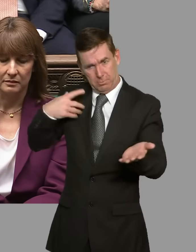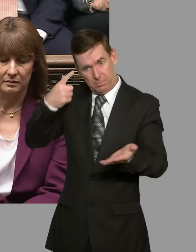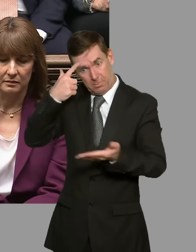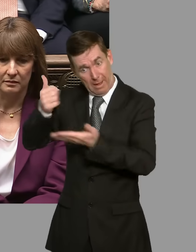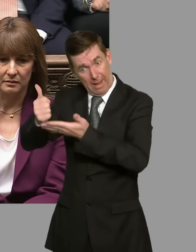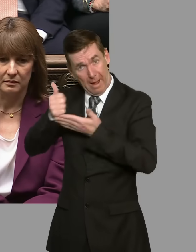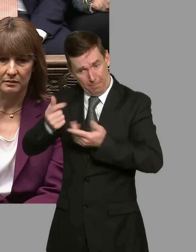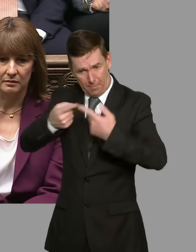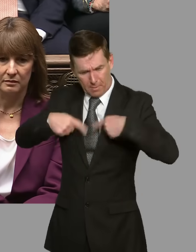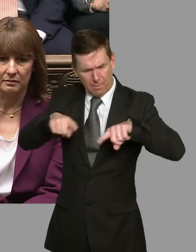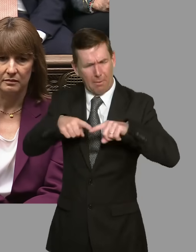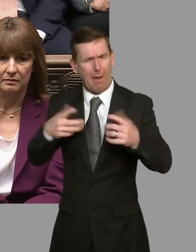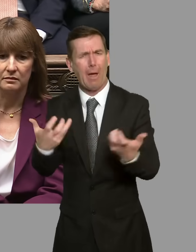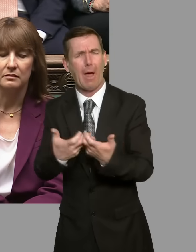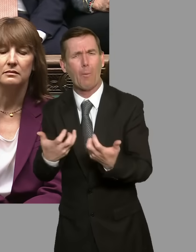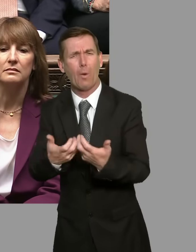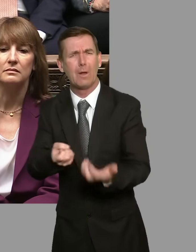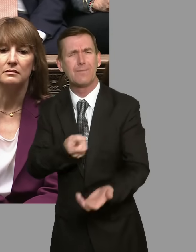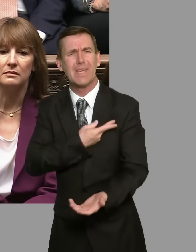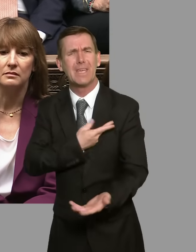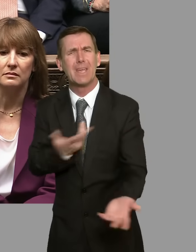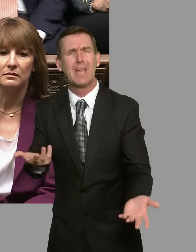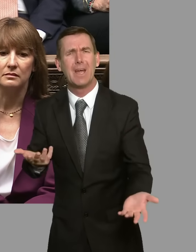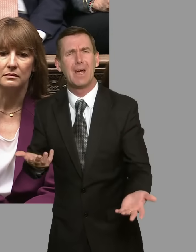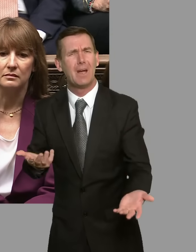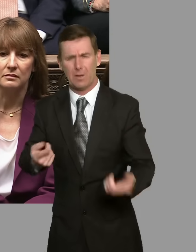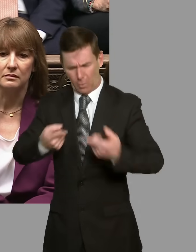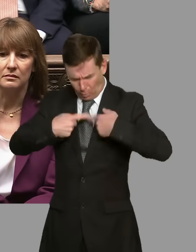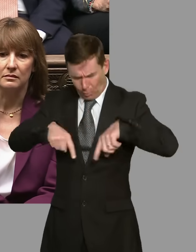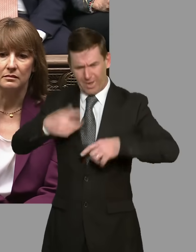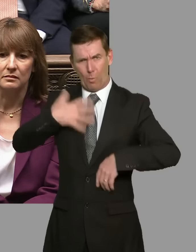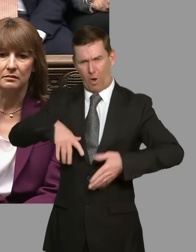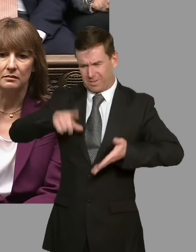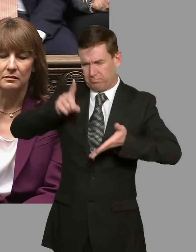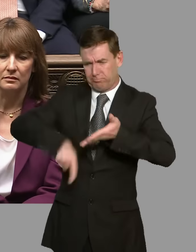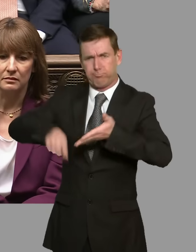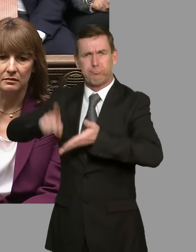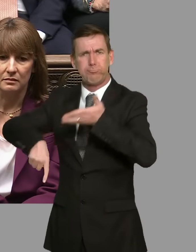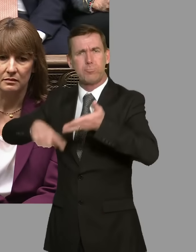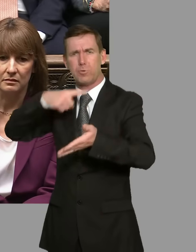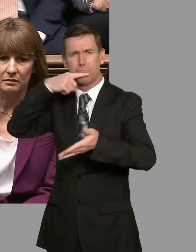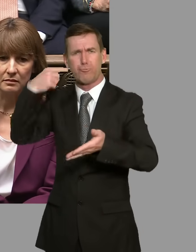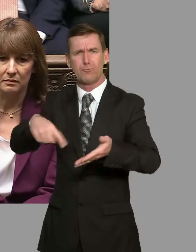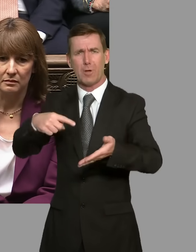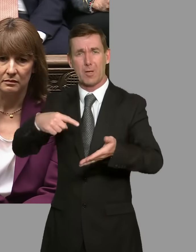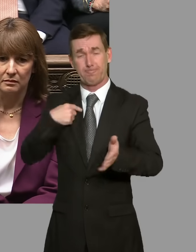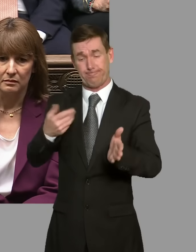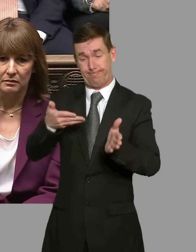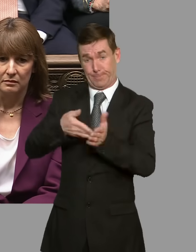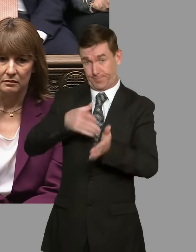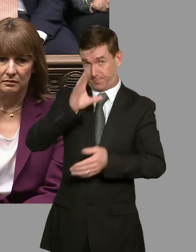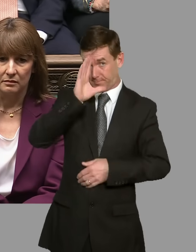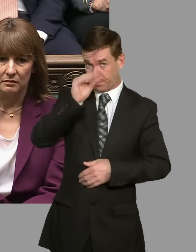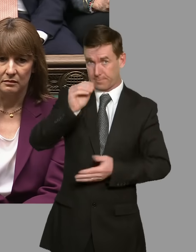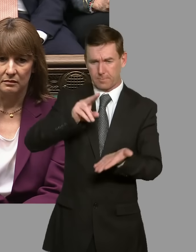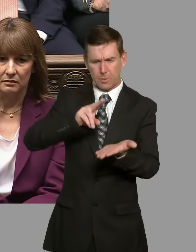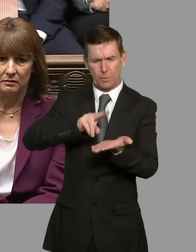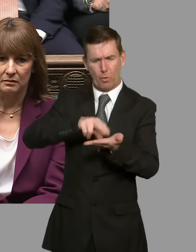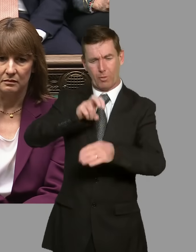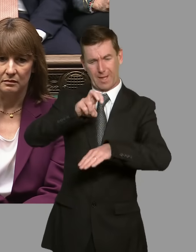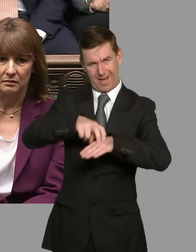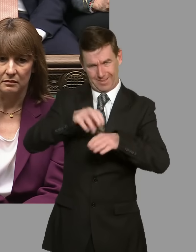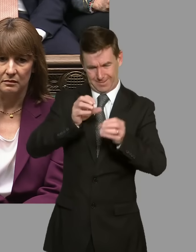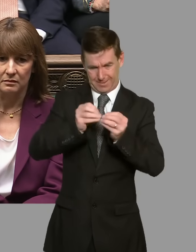Speaker, when it comes to Northern Ireland, they are the party that gave immunity to